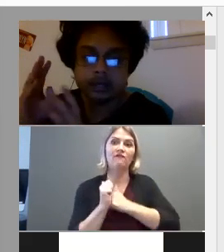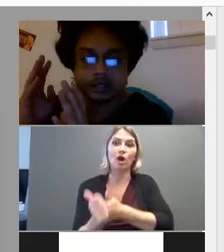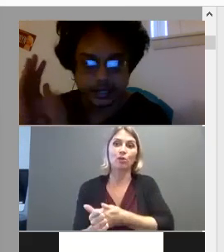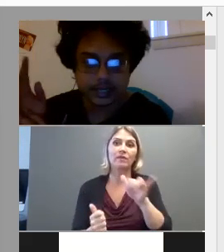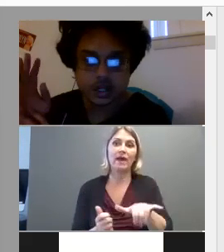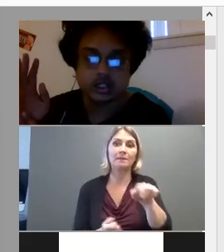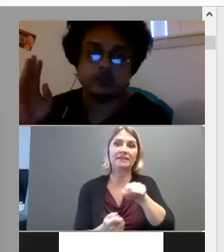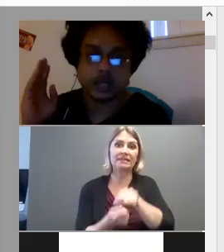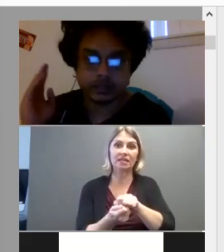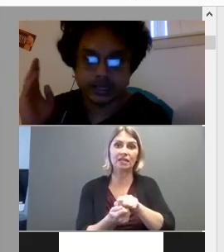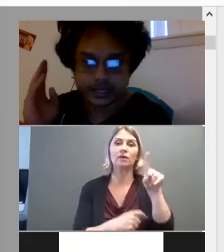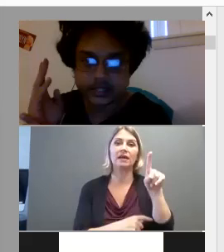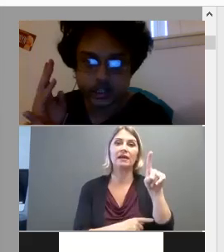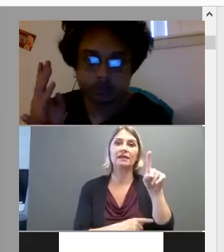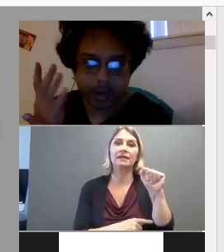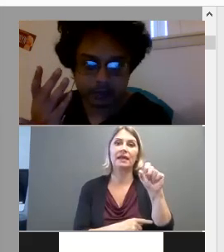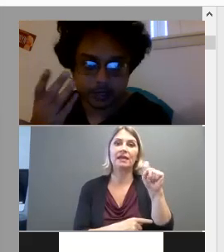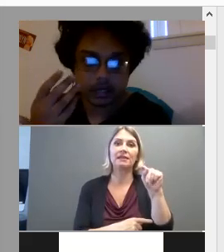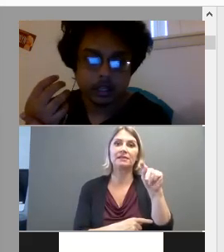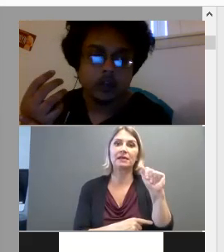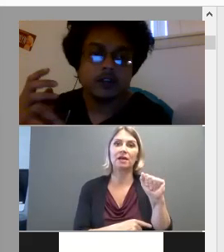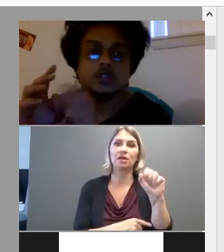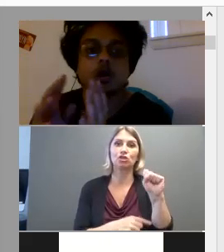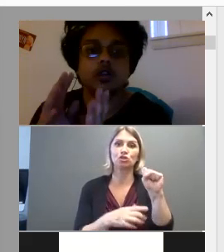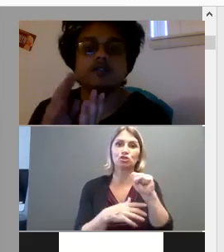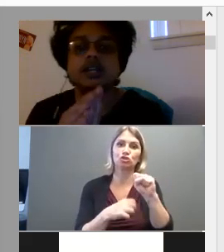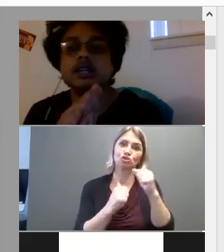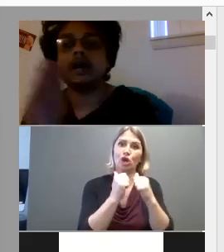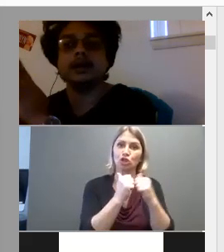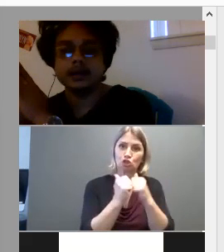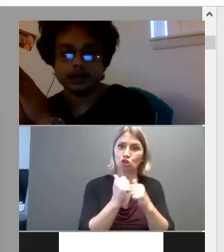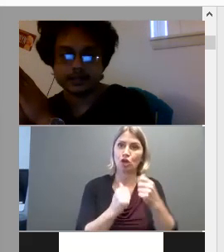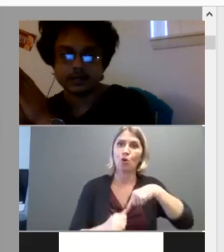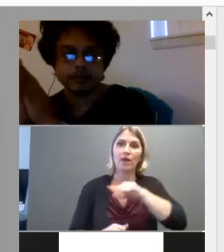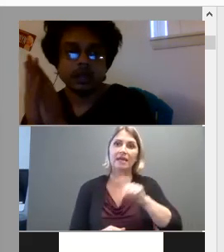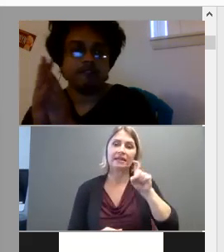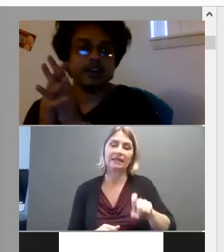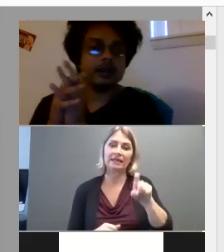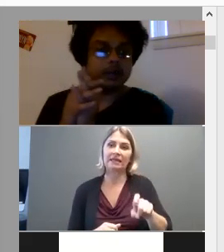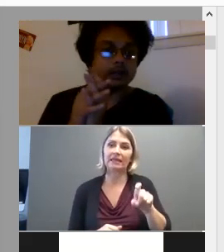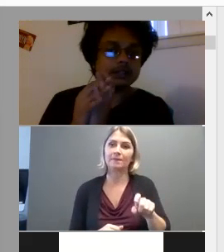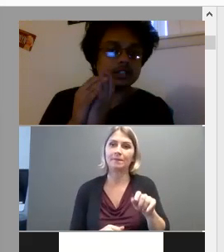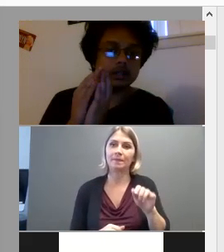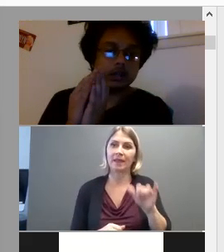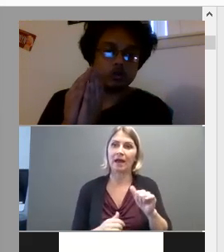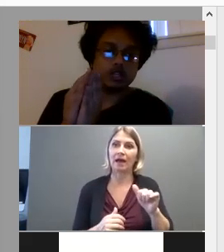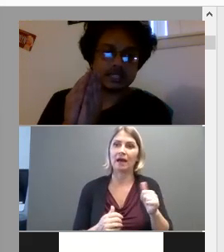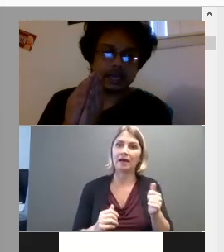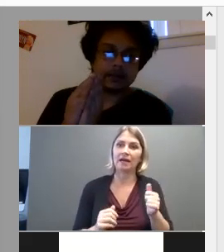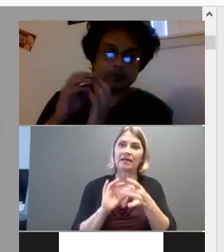particular data structure, whatever that data structure might be, we sort of need a linked list, where a linked